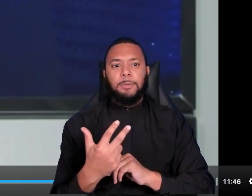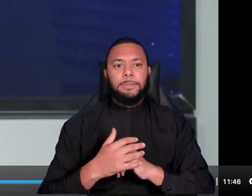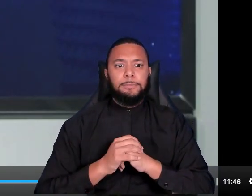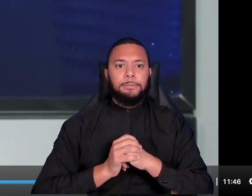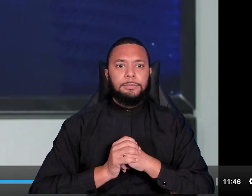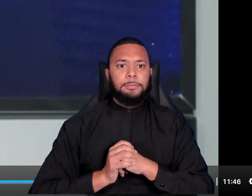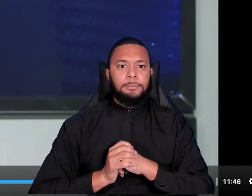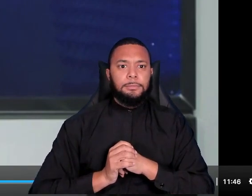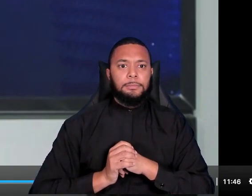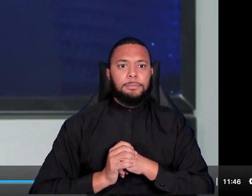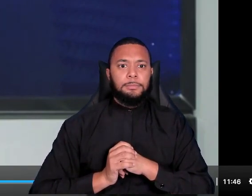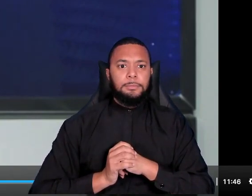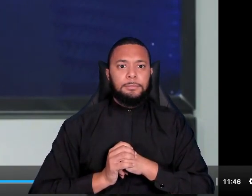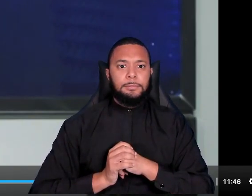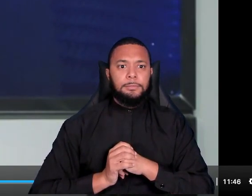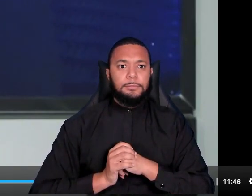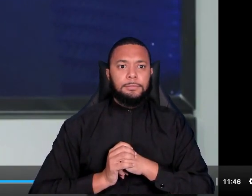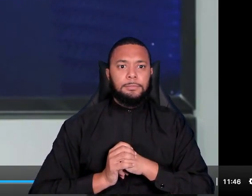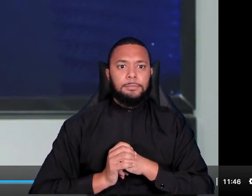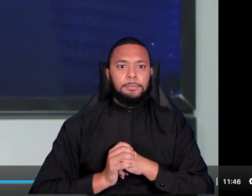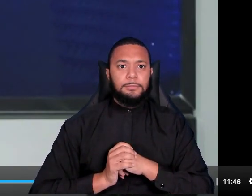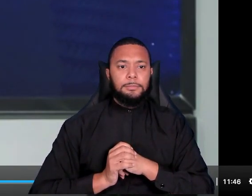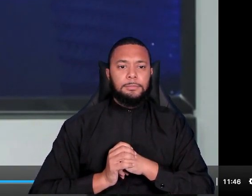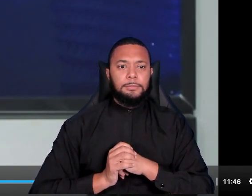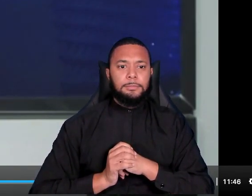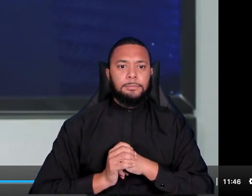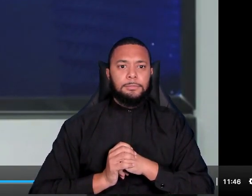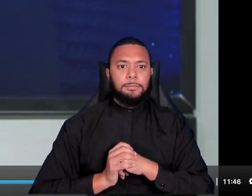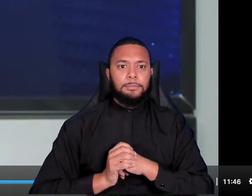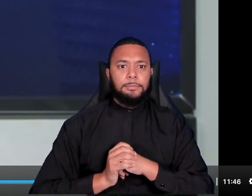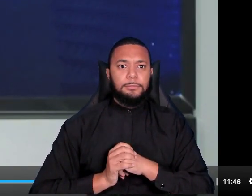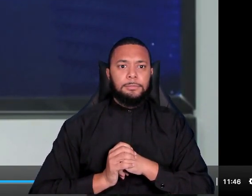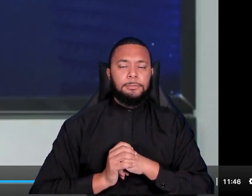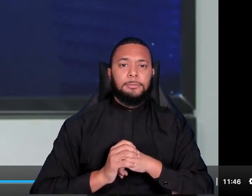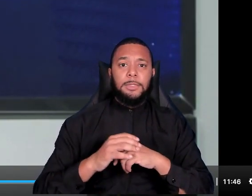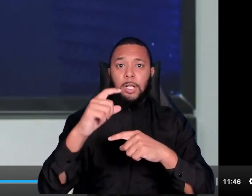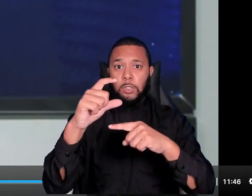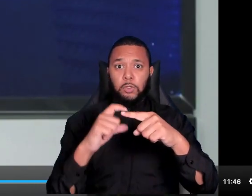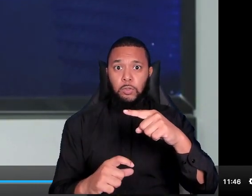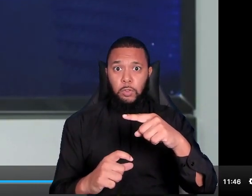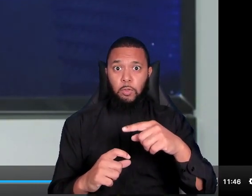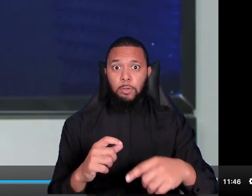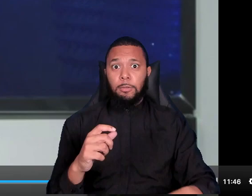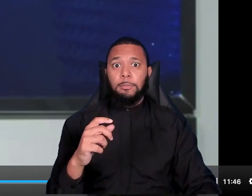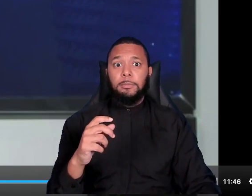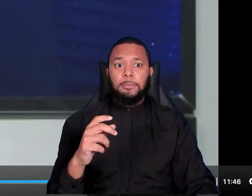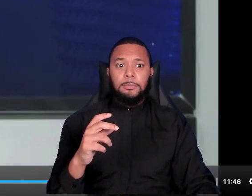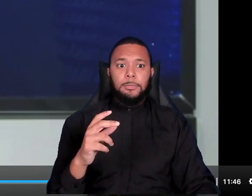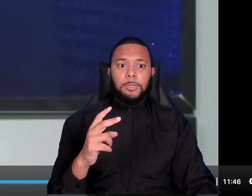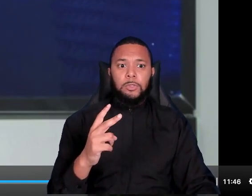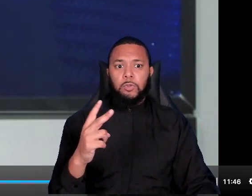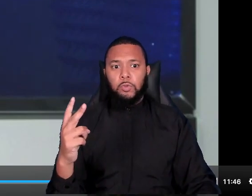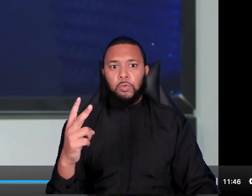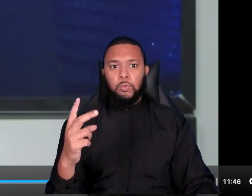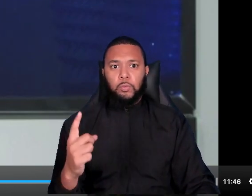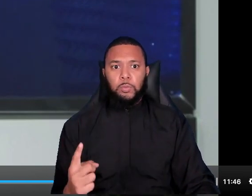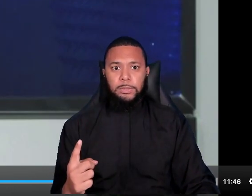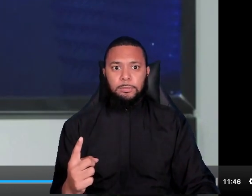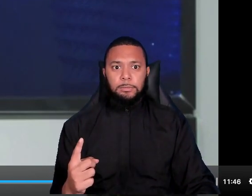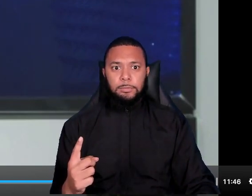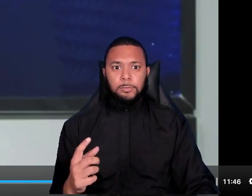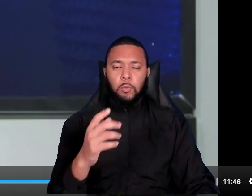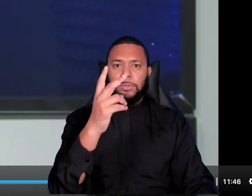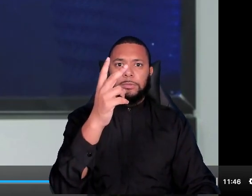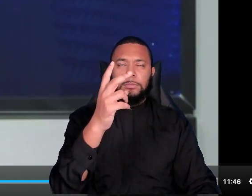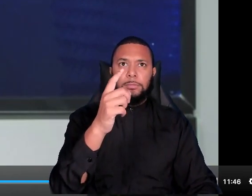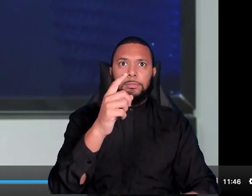and it's got a slope of -2. So if you go over 1, you go down 2. So that line